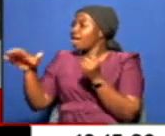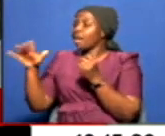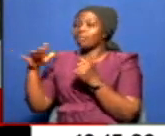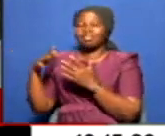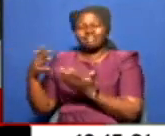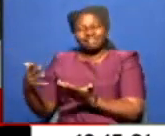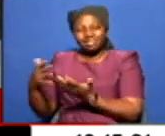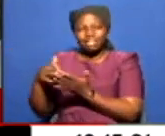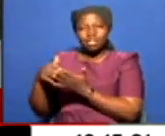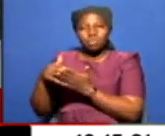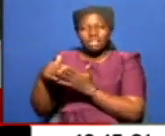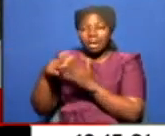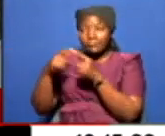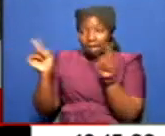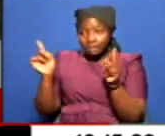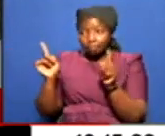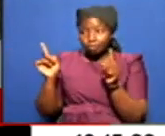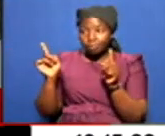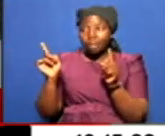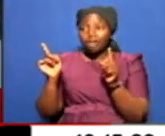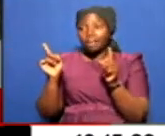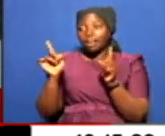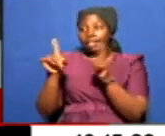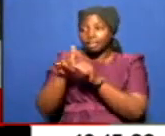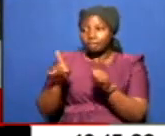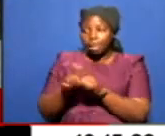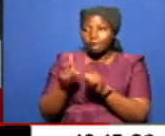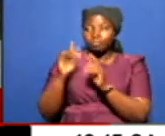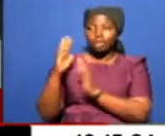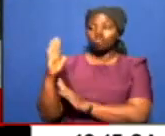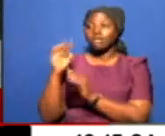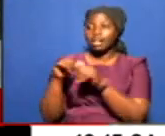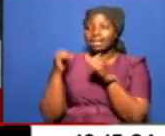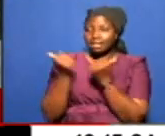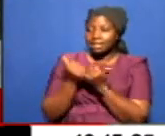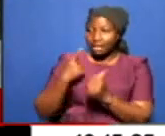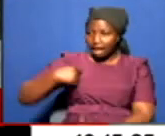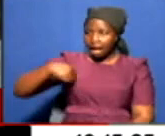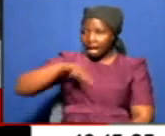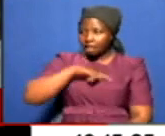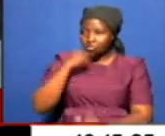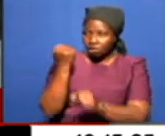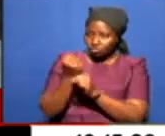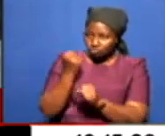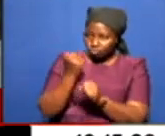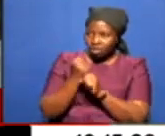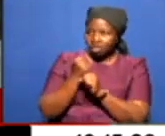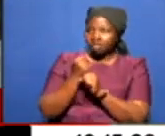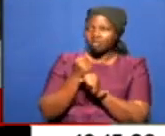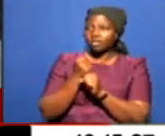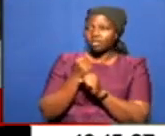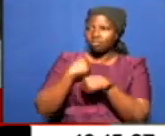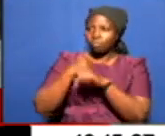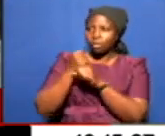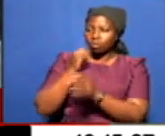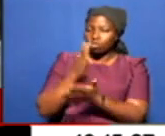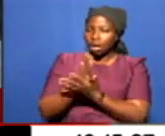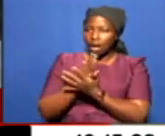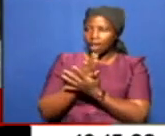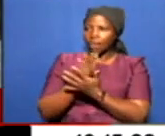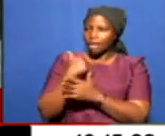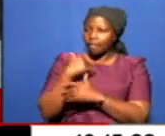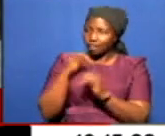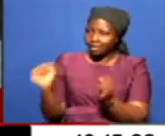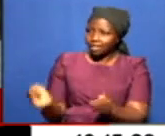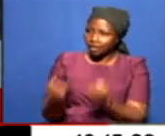but as enforcement agencies, this is what we are doing to, mm-hmm. to ensure that the safety and that people in